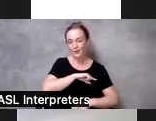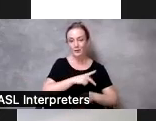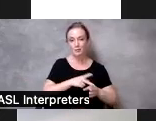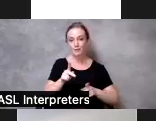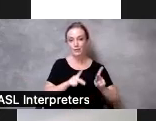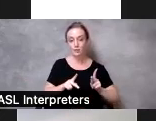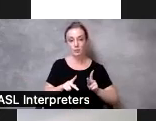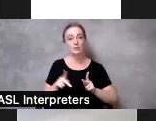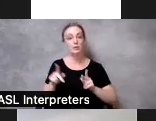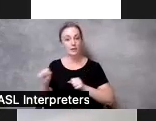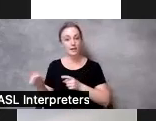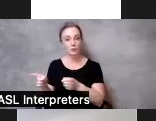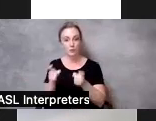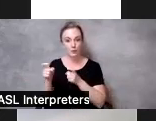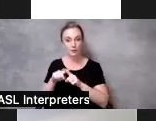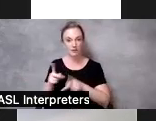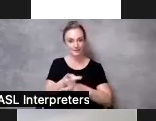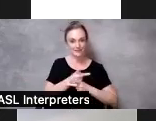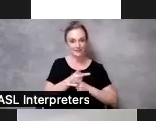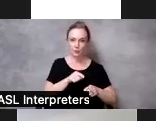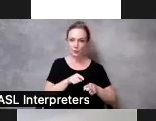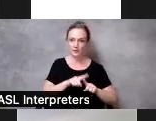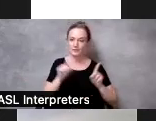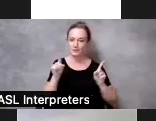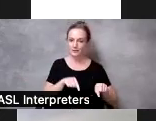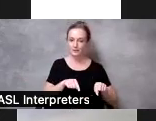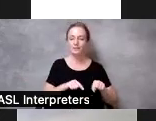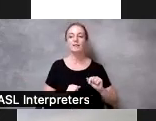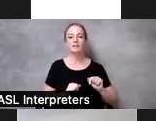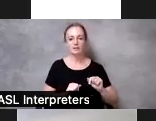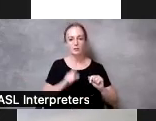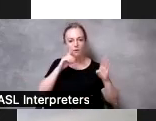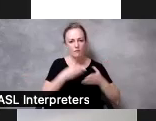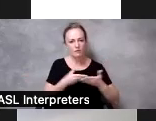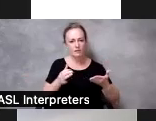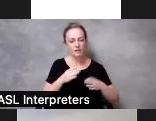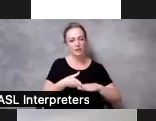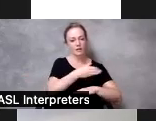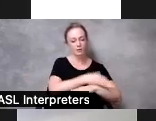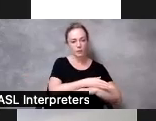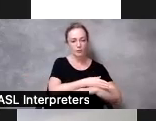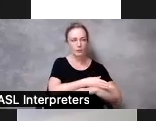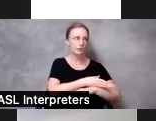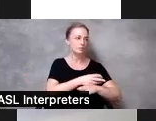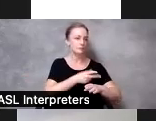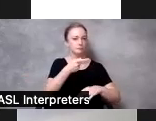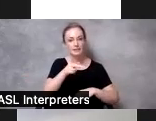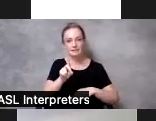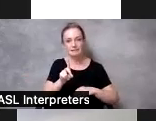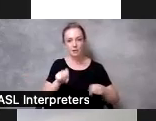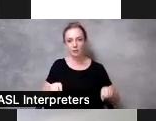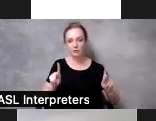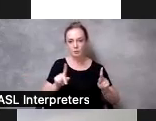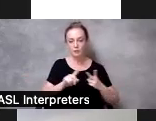it's quite another to retain them. And so we focus on things such as increased professional development opportunities, which